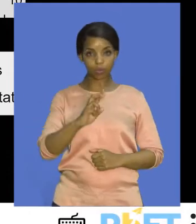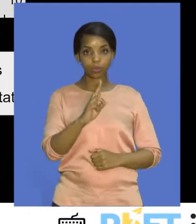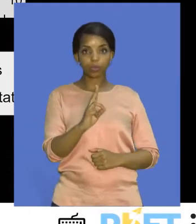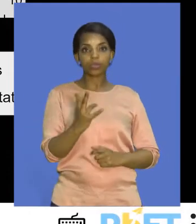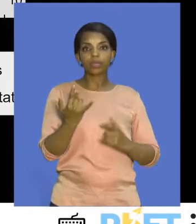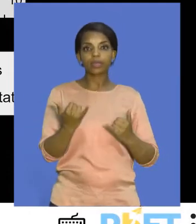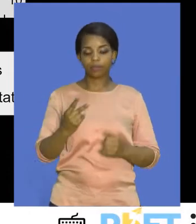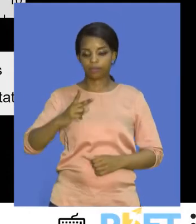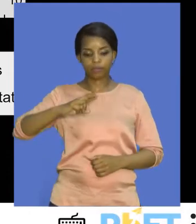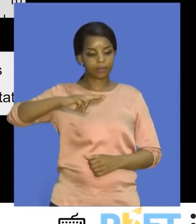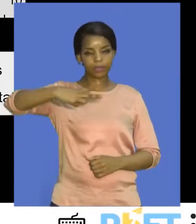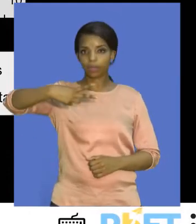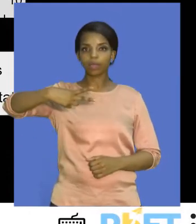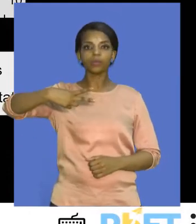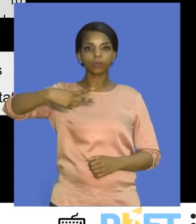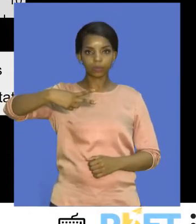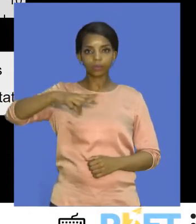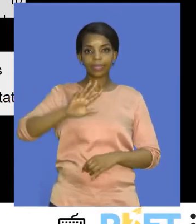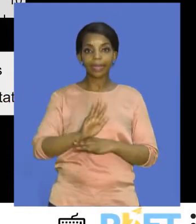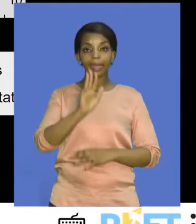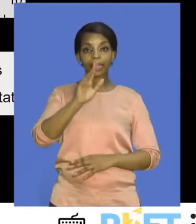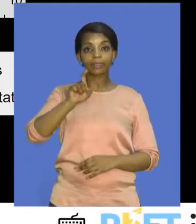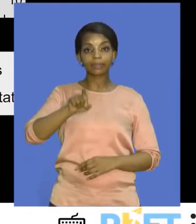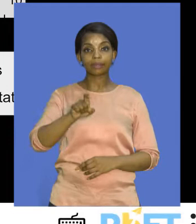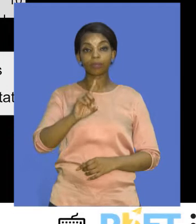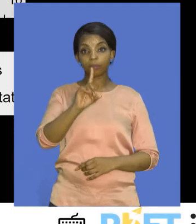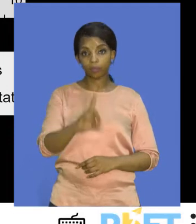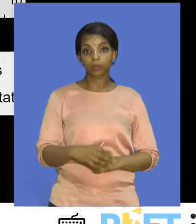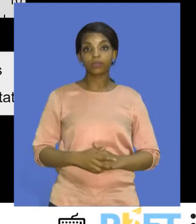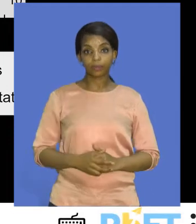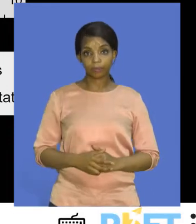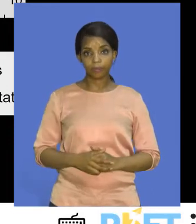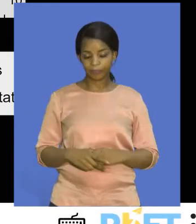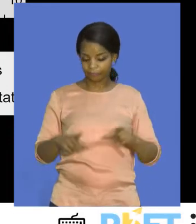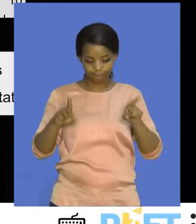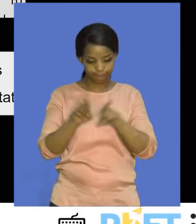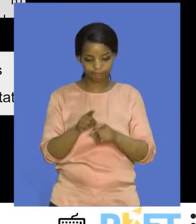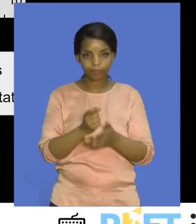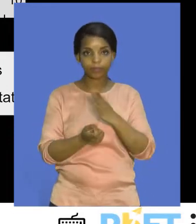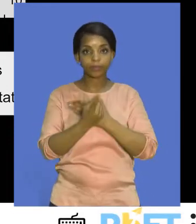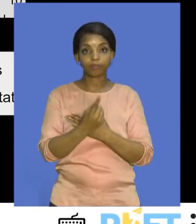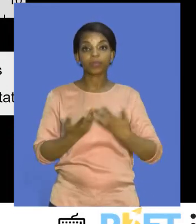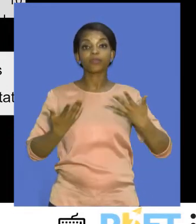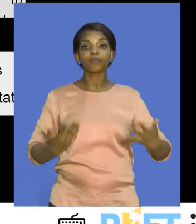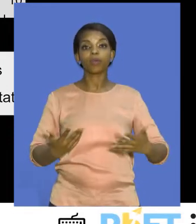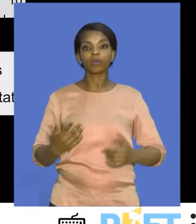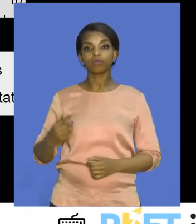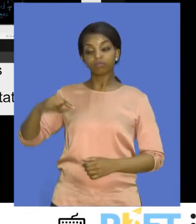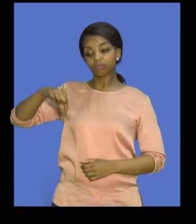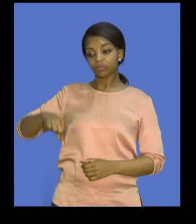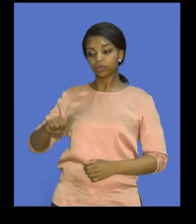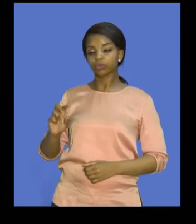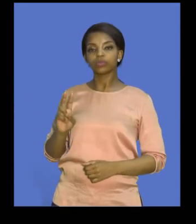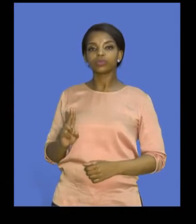is approximately 20. The same happens on the force on Q2 by Q1. So if we go back to